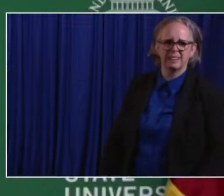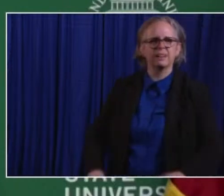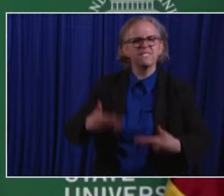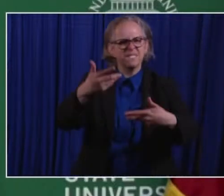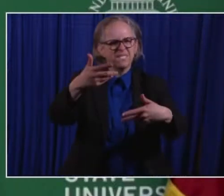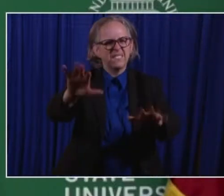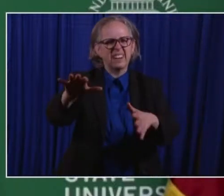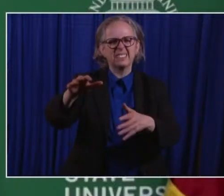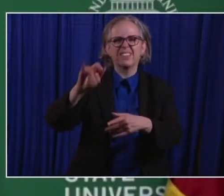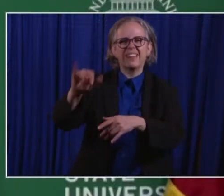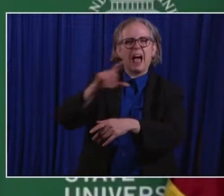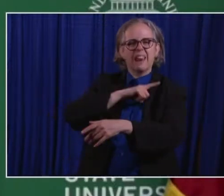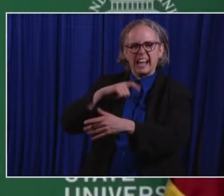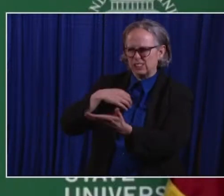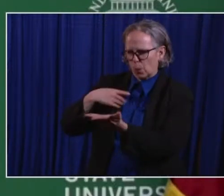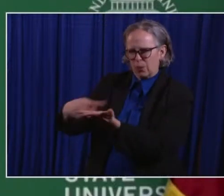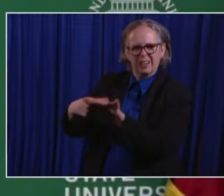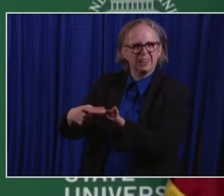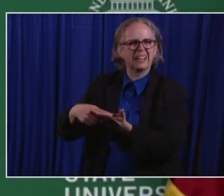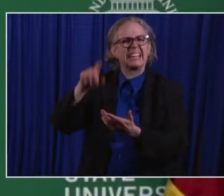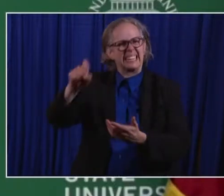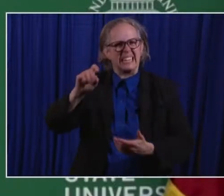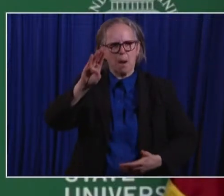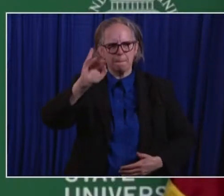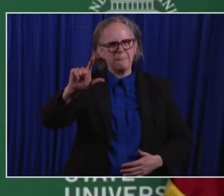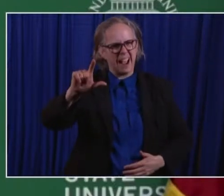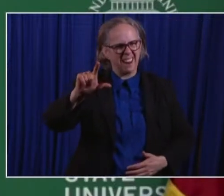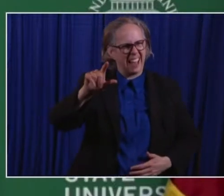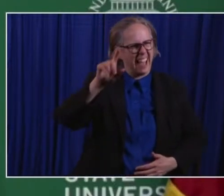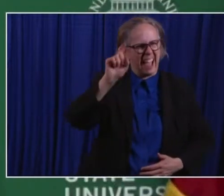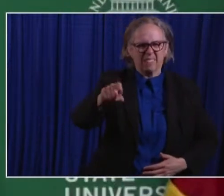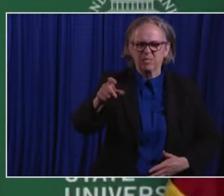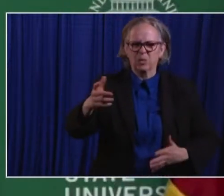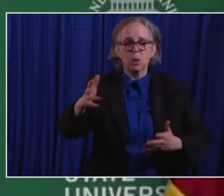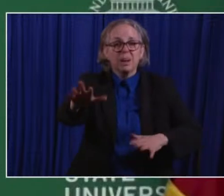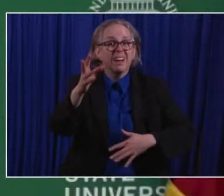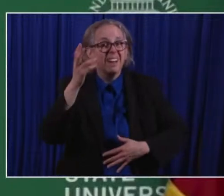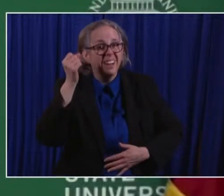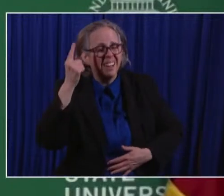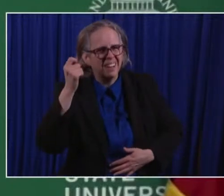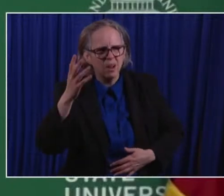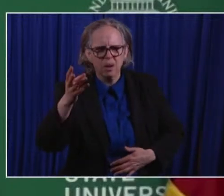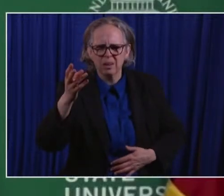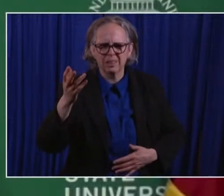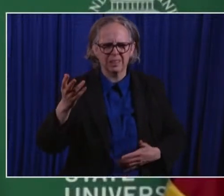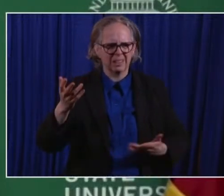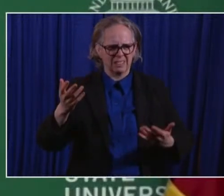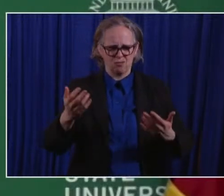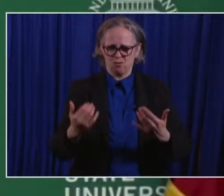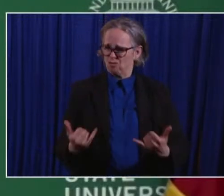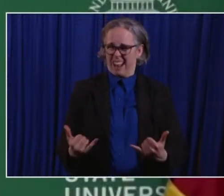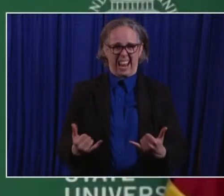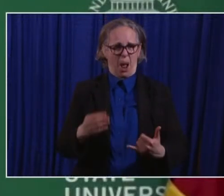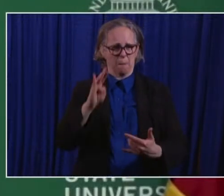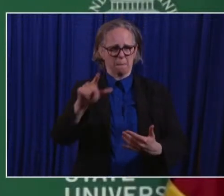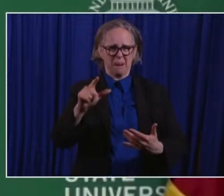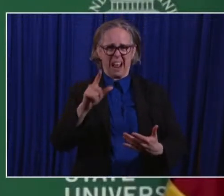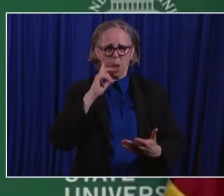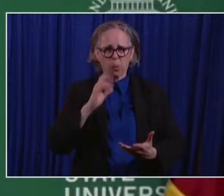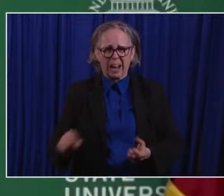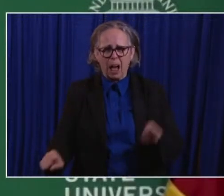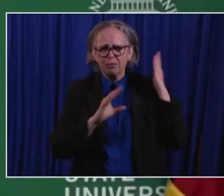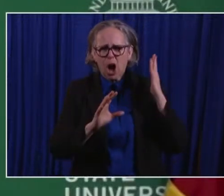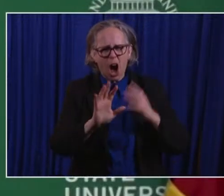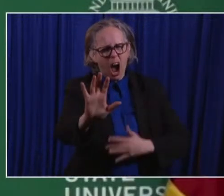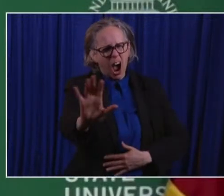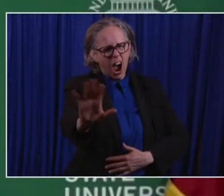But, totally walking away and totally abolishing the whole procedure that we have now is probably not a good idea either.